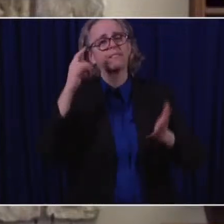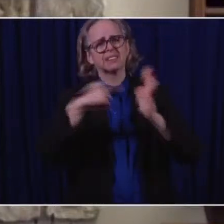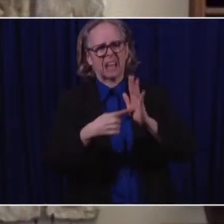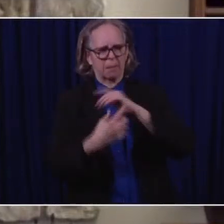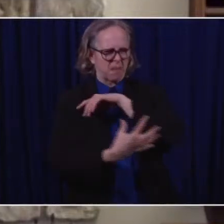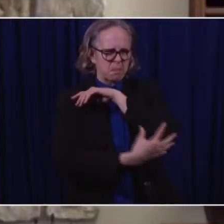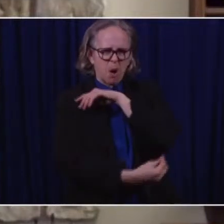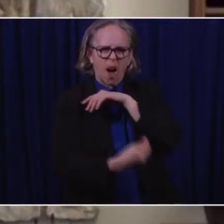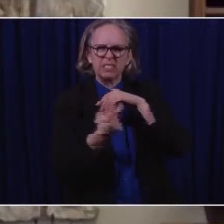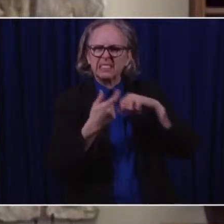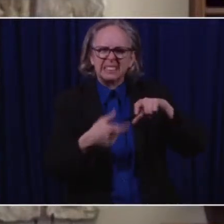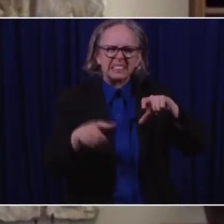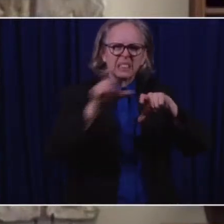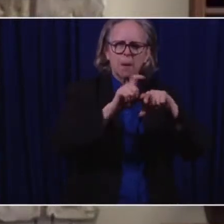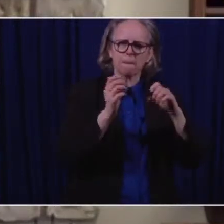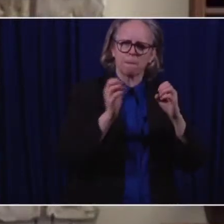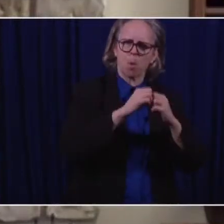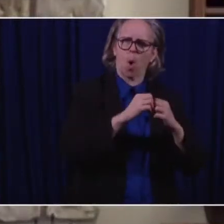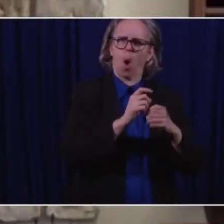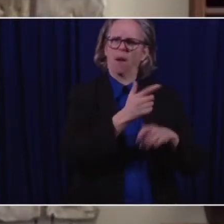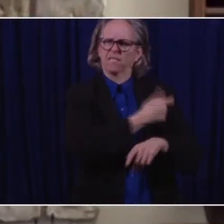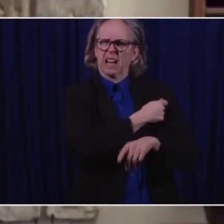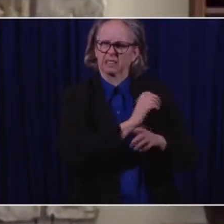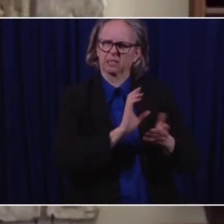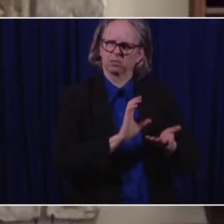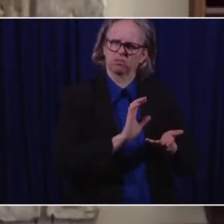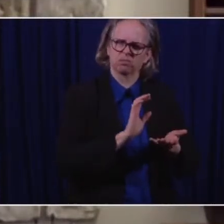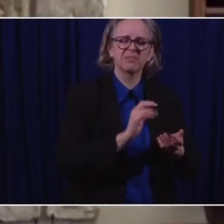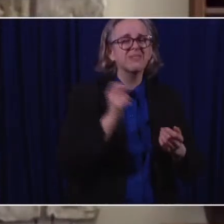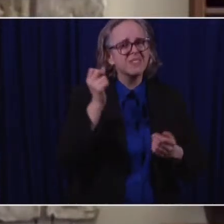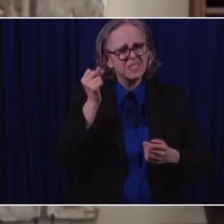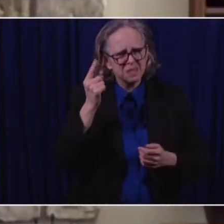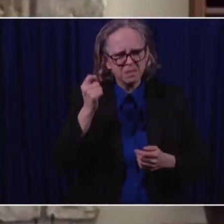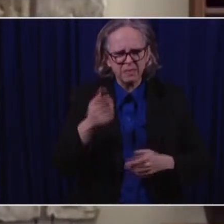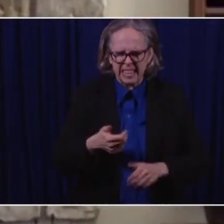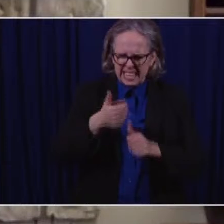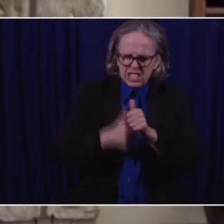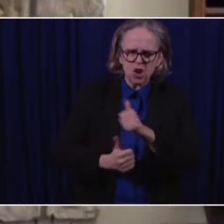its vaccine that has to be administered in that county,